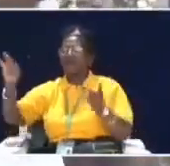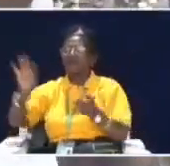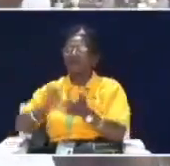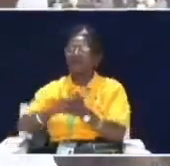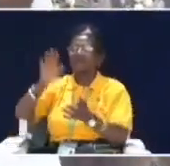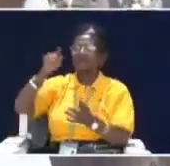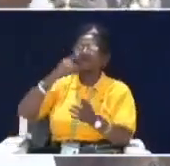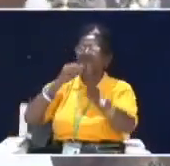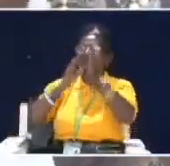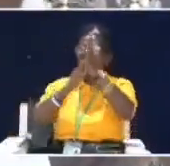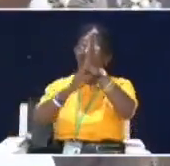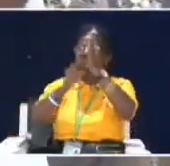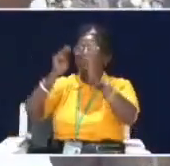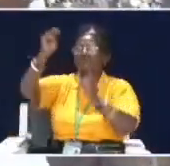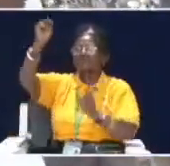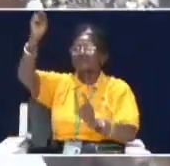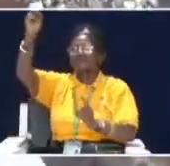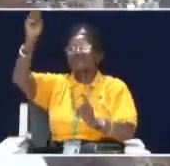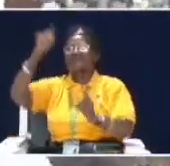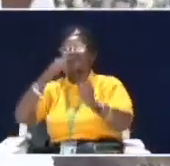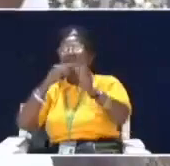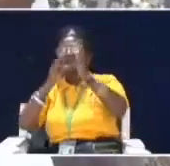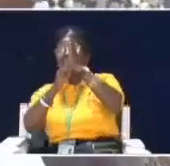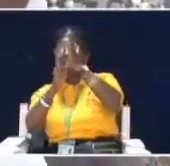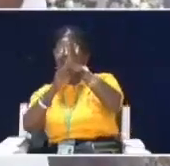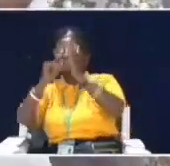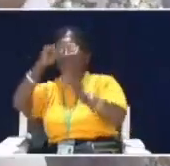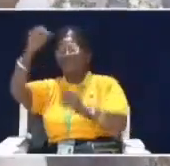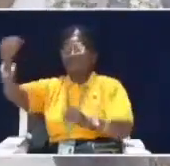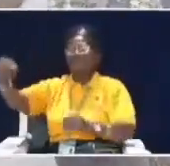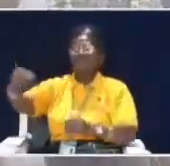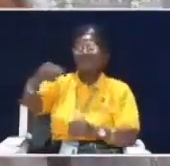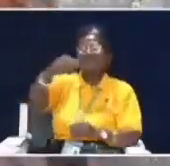glory, praise him. Praise